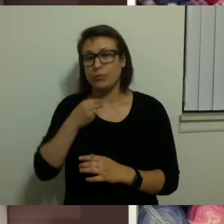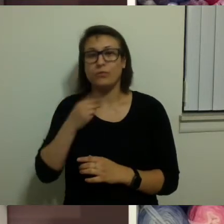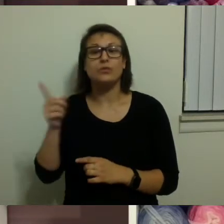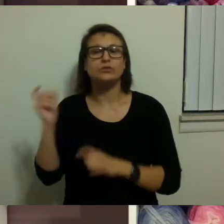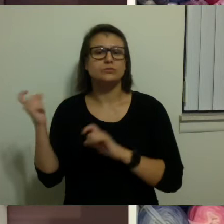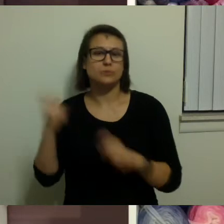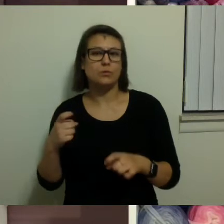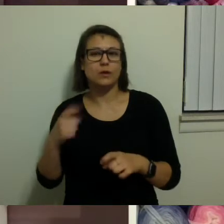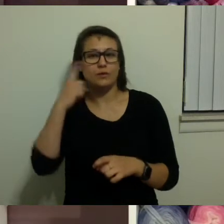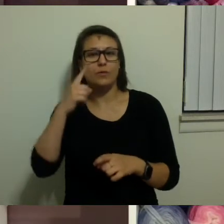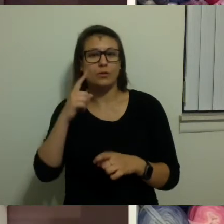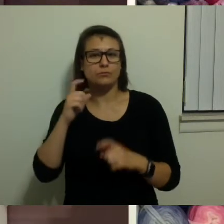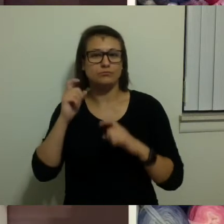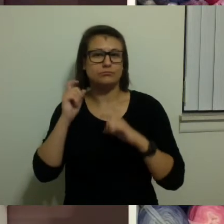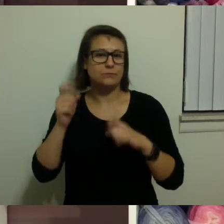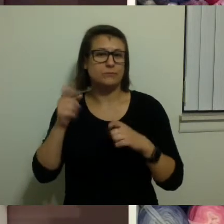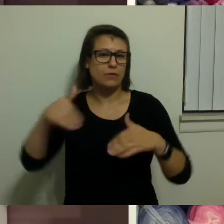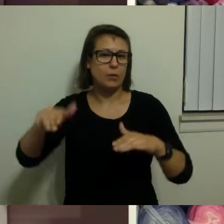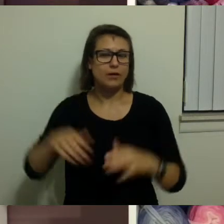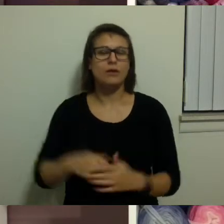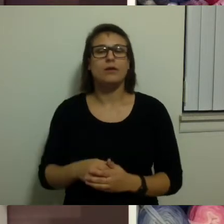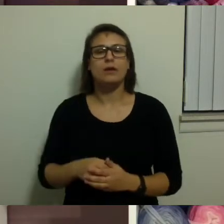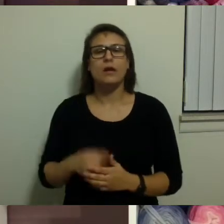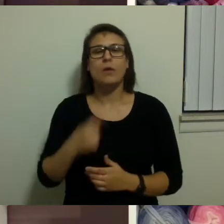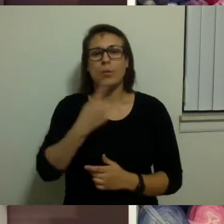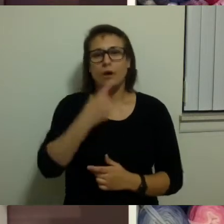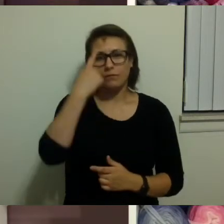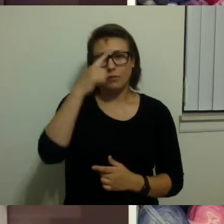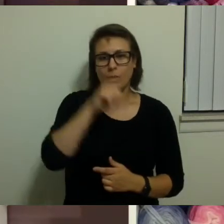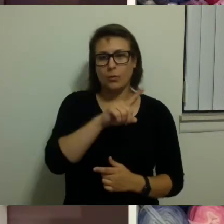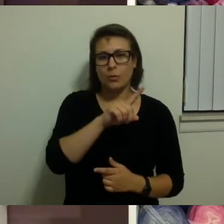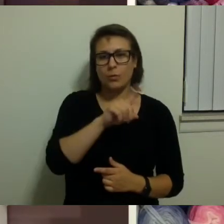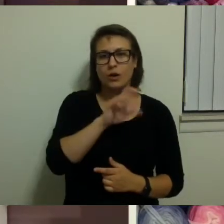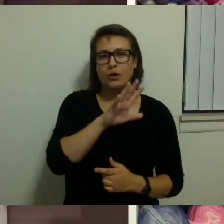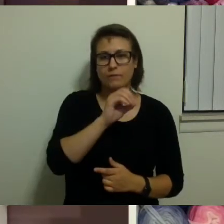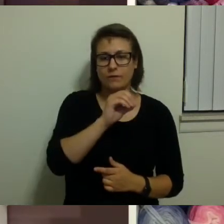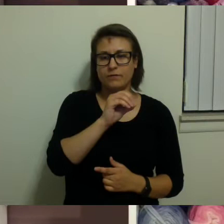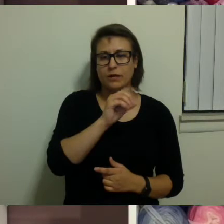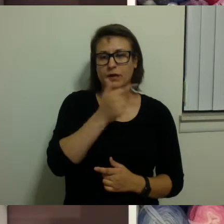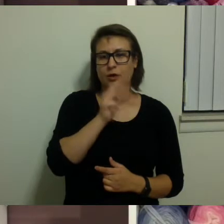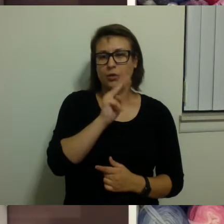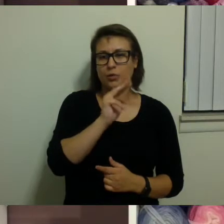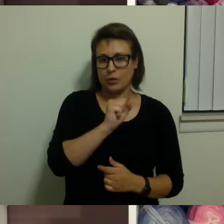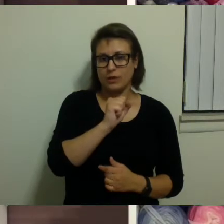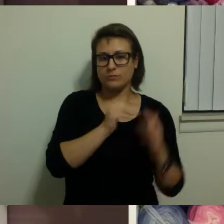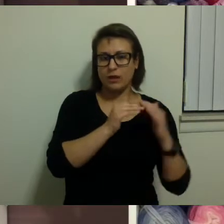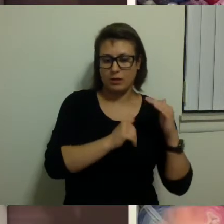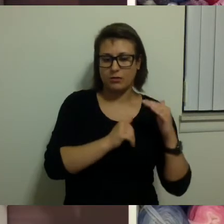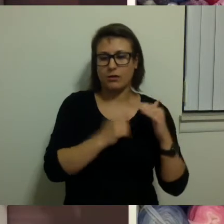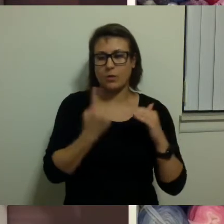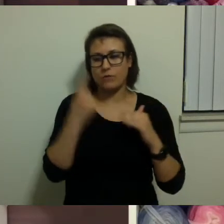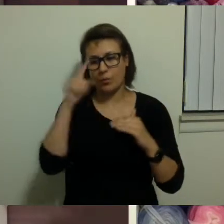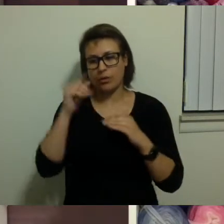2 project bags for the giveaway, one for the 150 grams or less group and one for the 150 grams